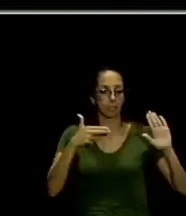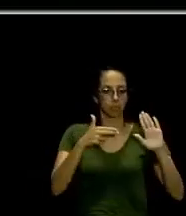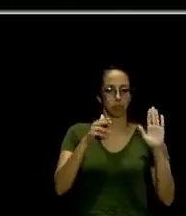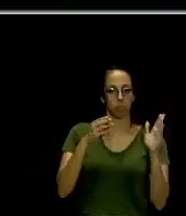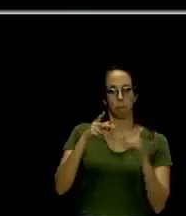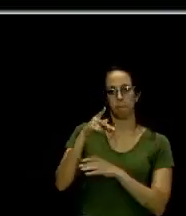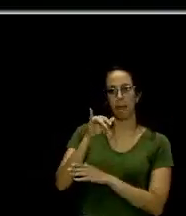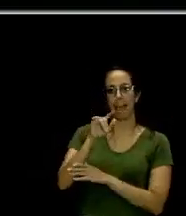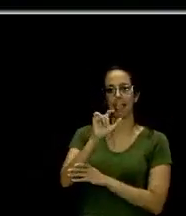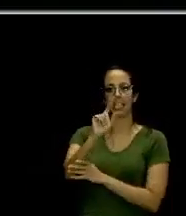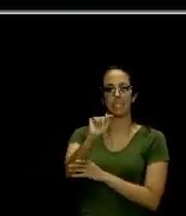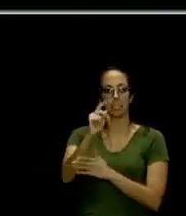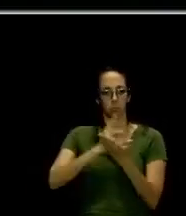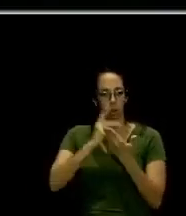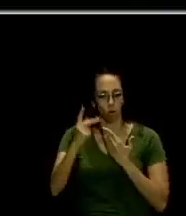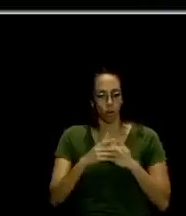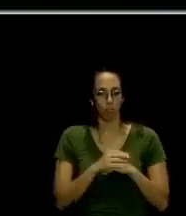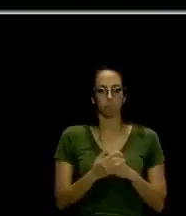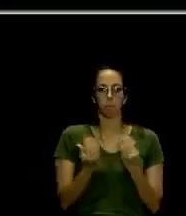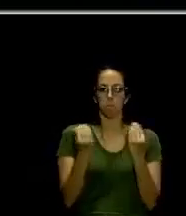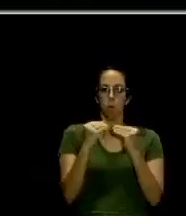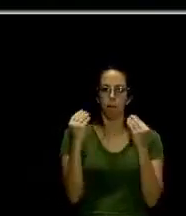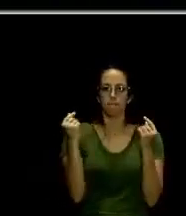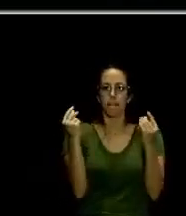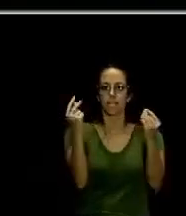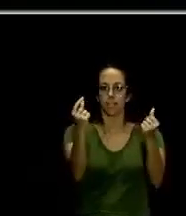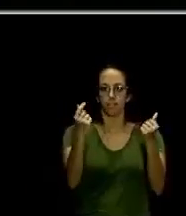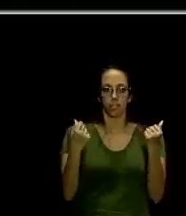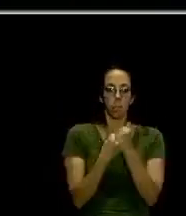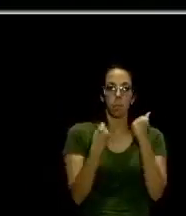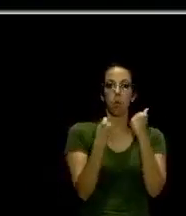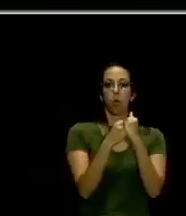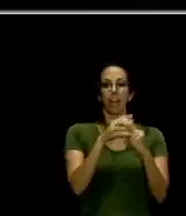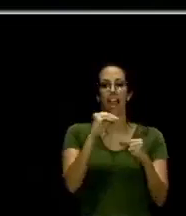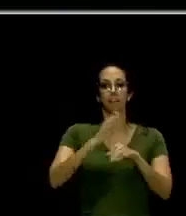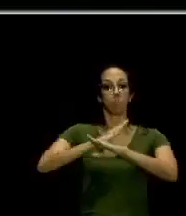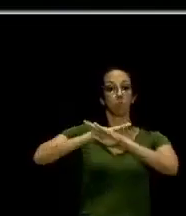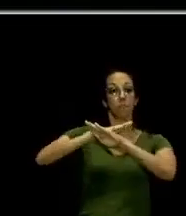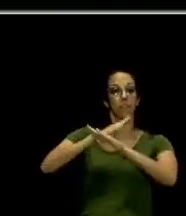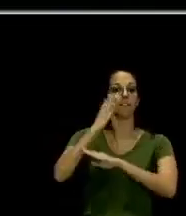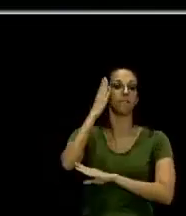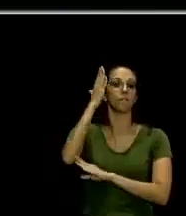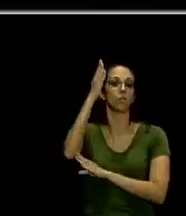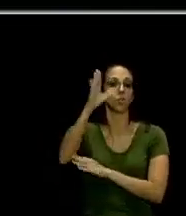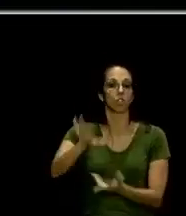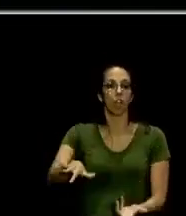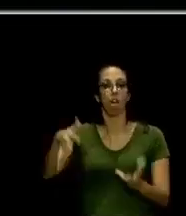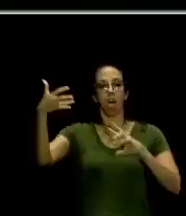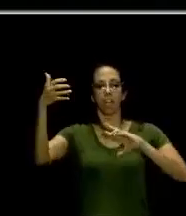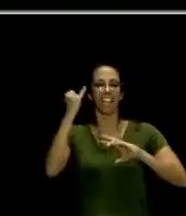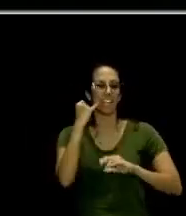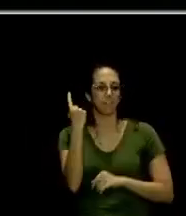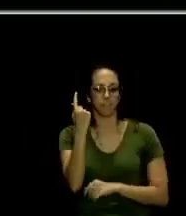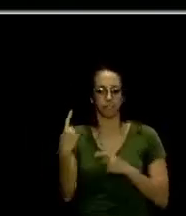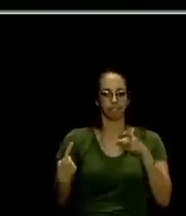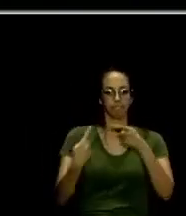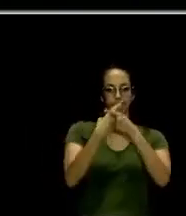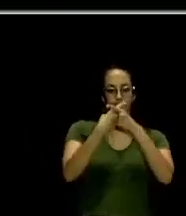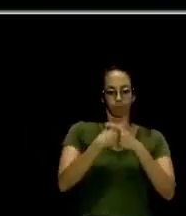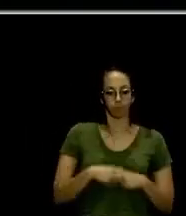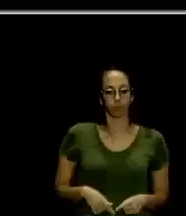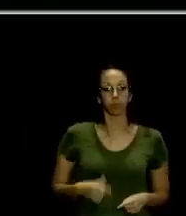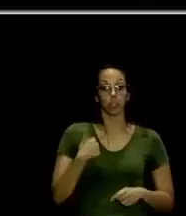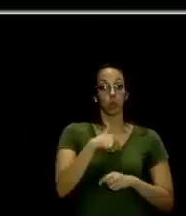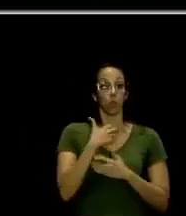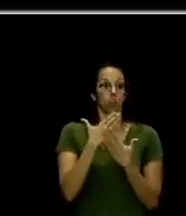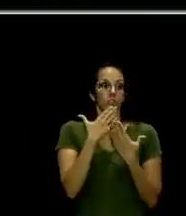systems of care to more effectively provide supports and prevent further crisis. APD is grateful for this